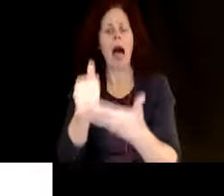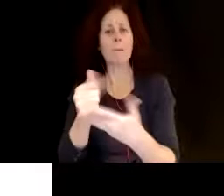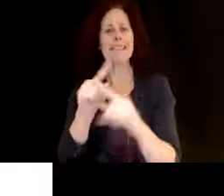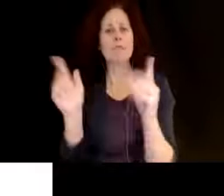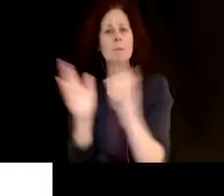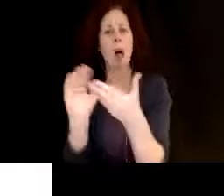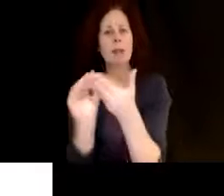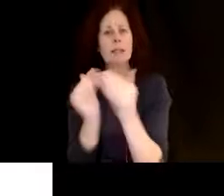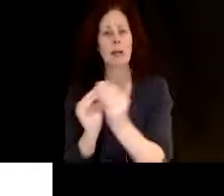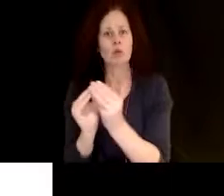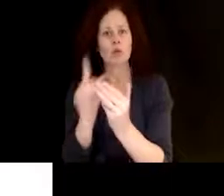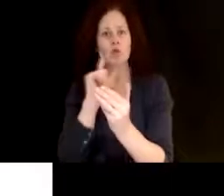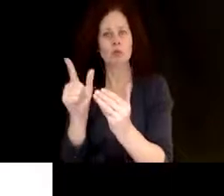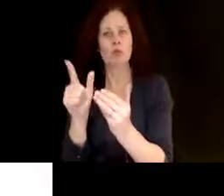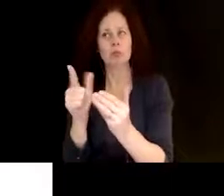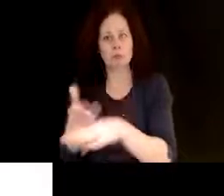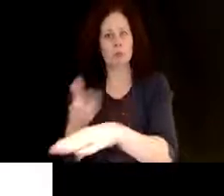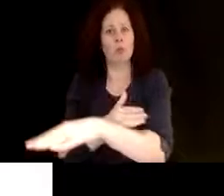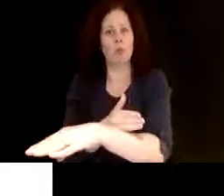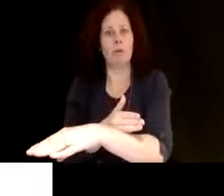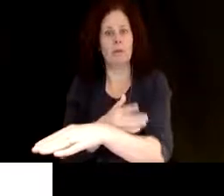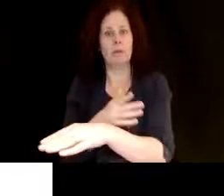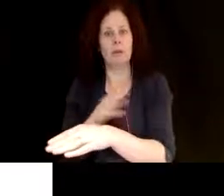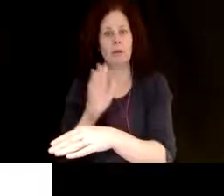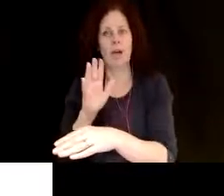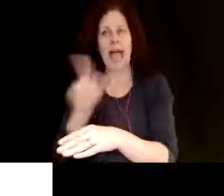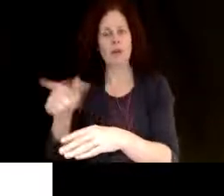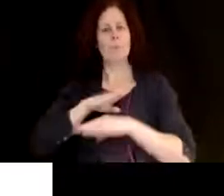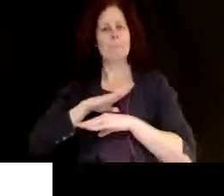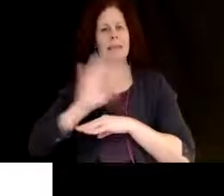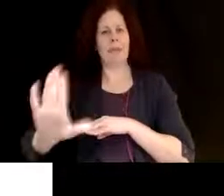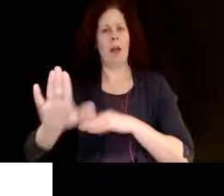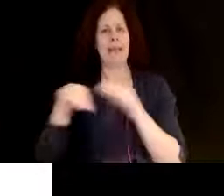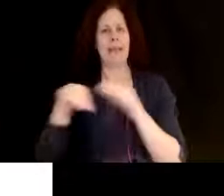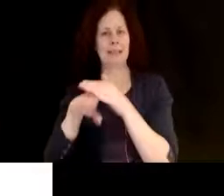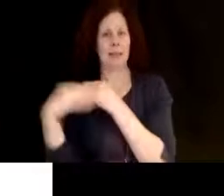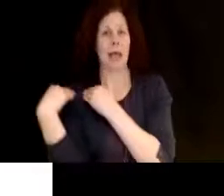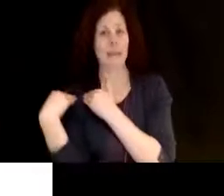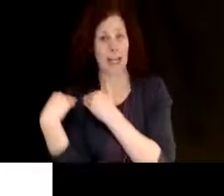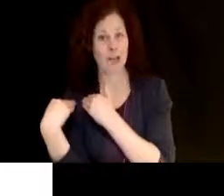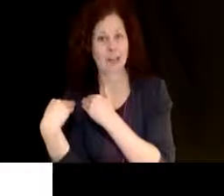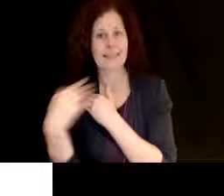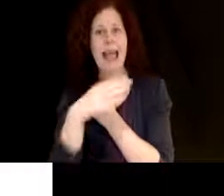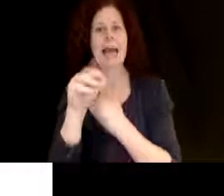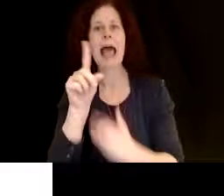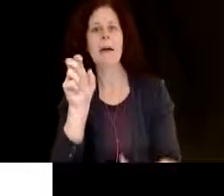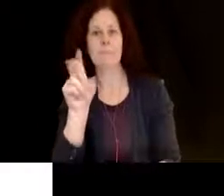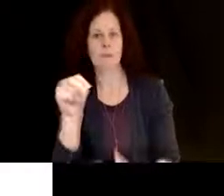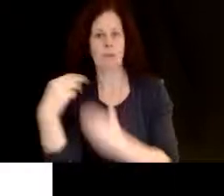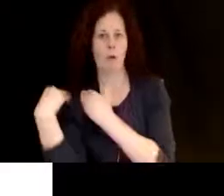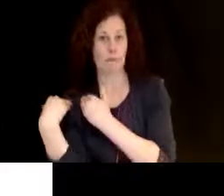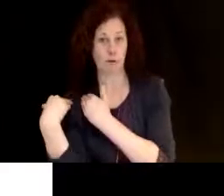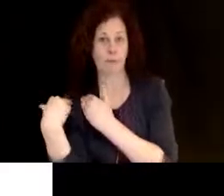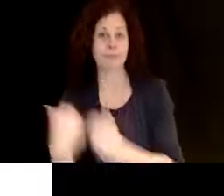their accessibility obligations in addition to some of their administrative obligations.